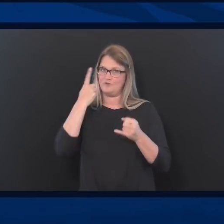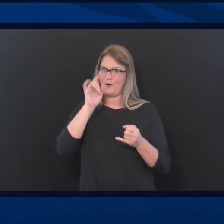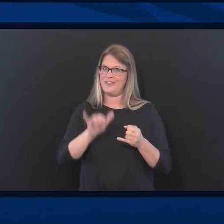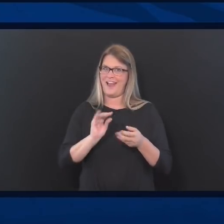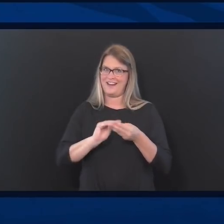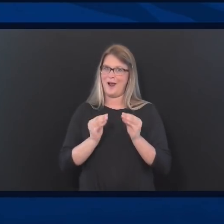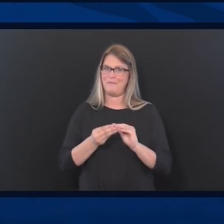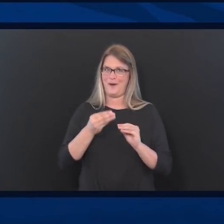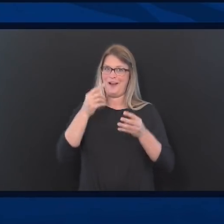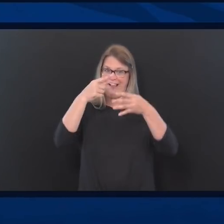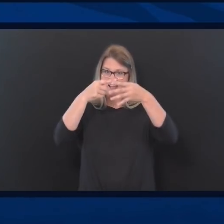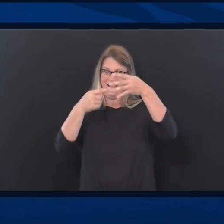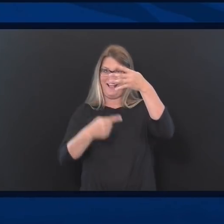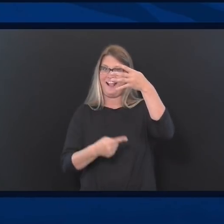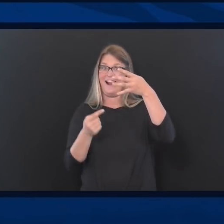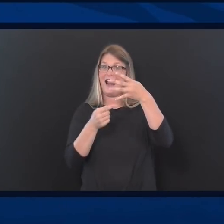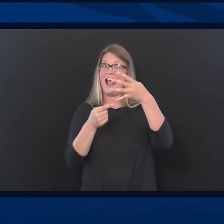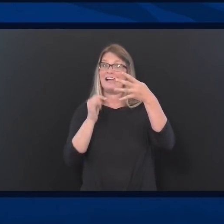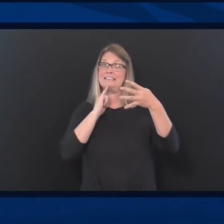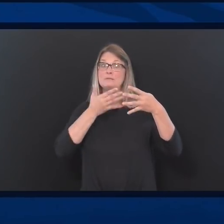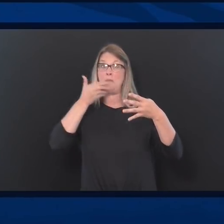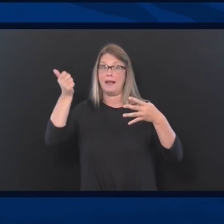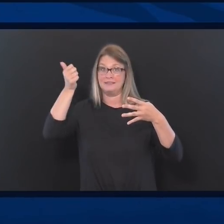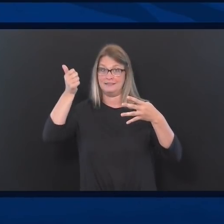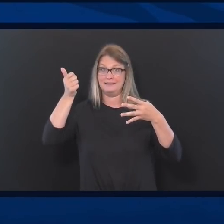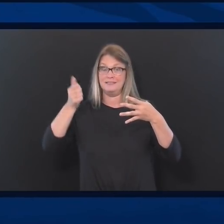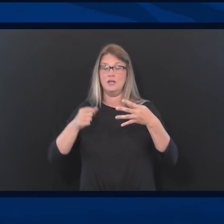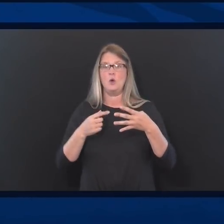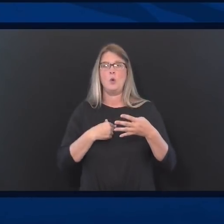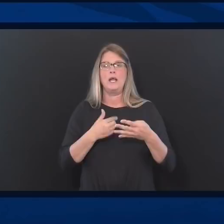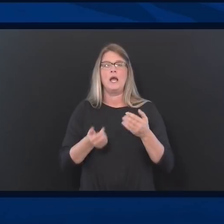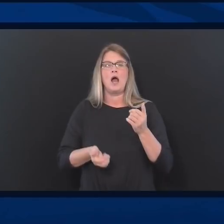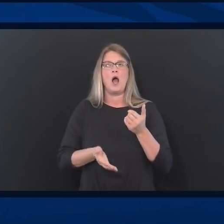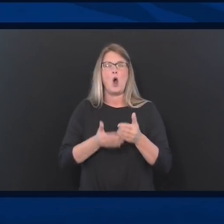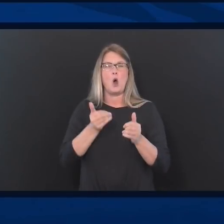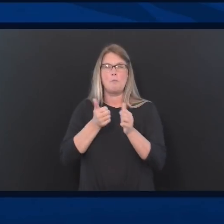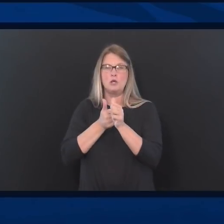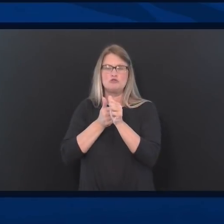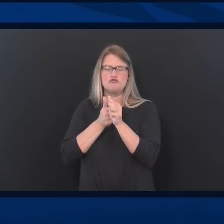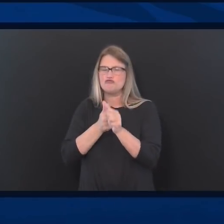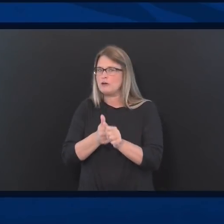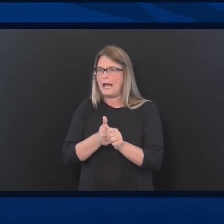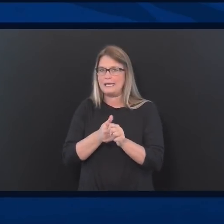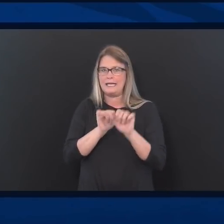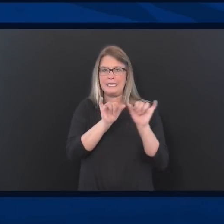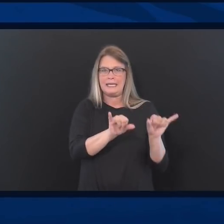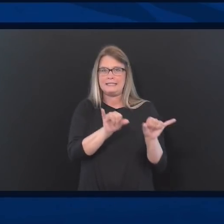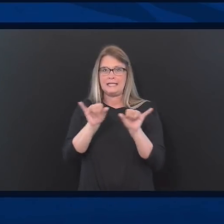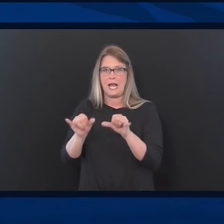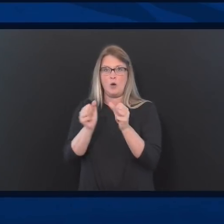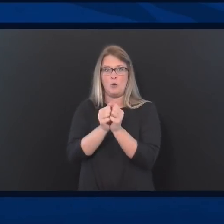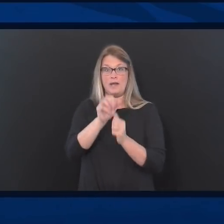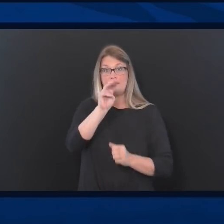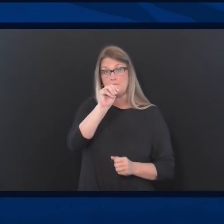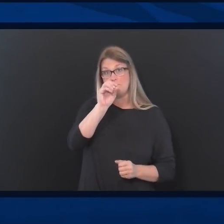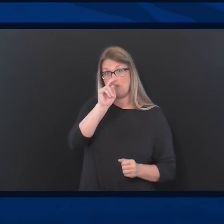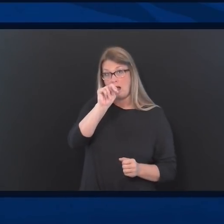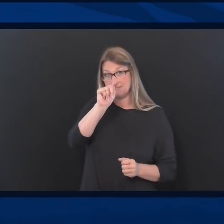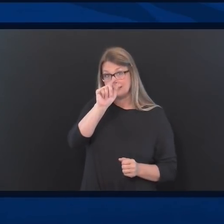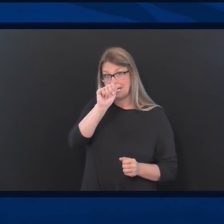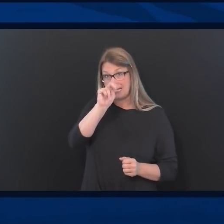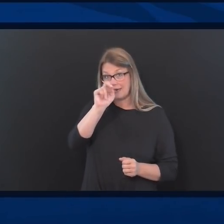and everything, but we are almost tracking just exactly with Montana.